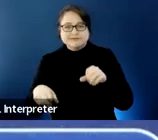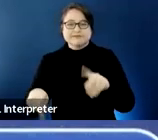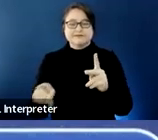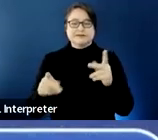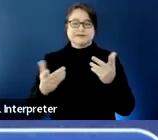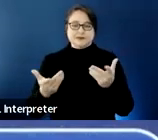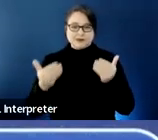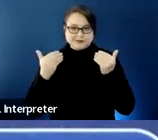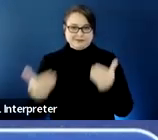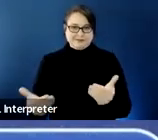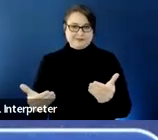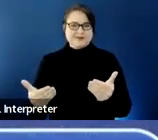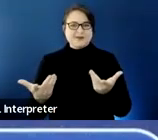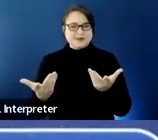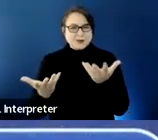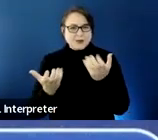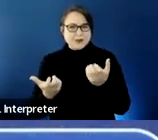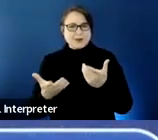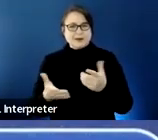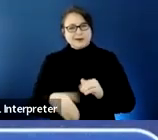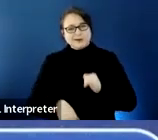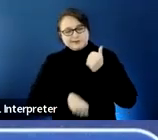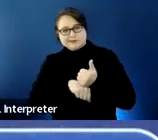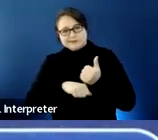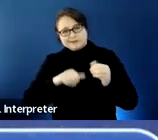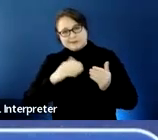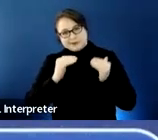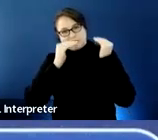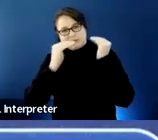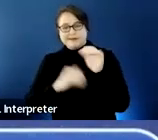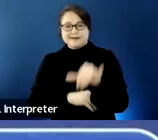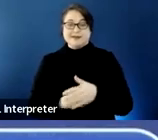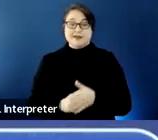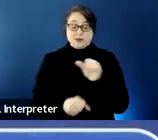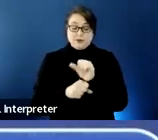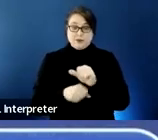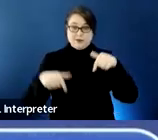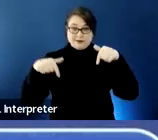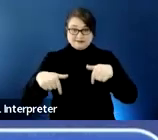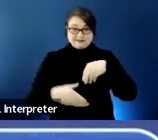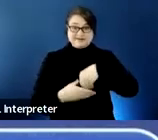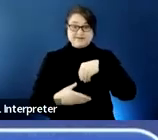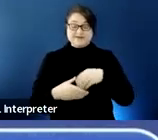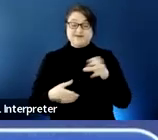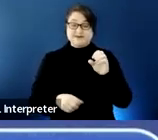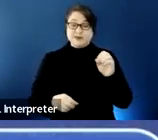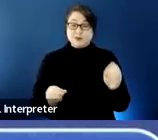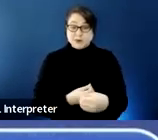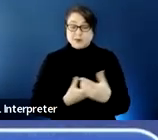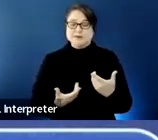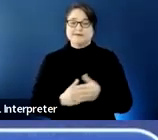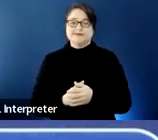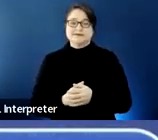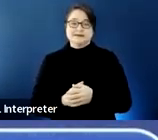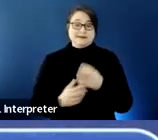in the work we do on behalf of the health of our nation and in the work we do internally as an organization. Those of you in the audience